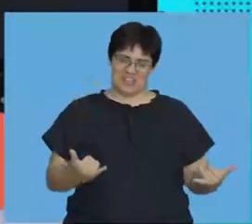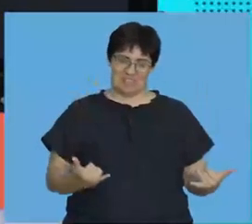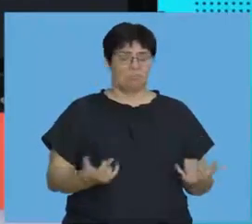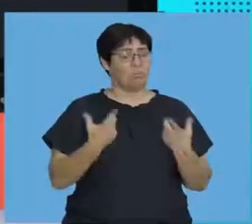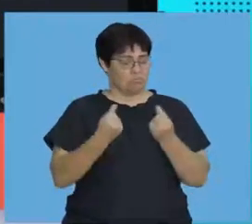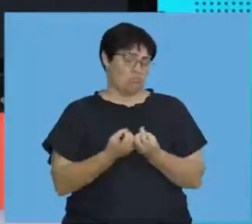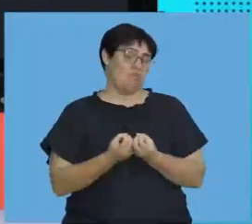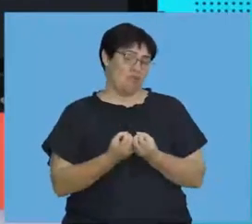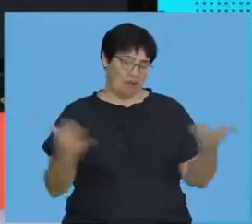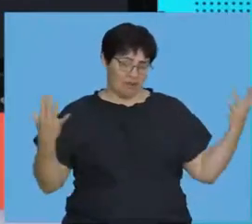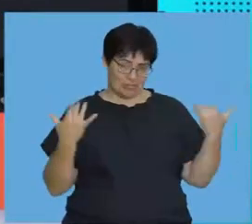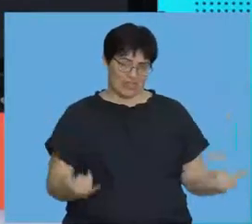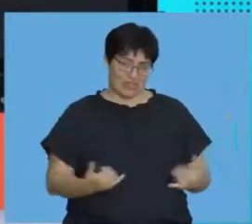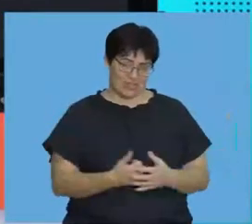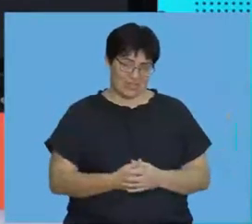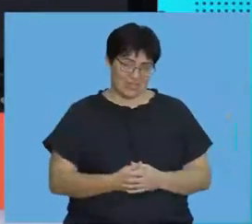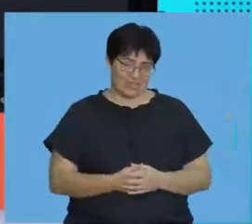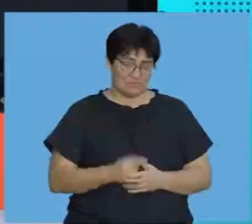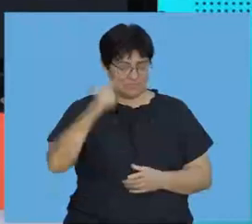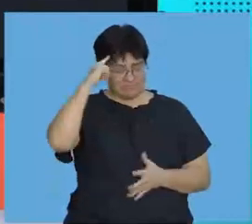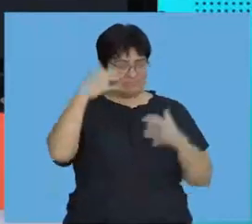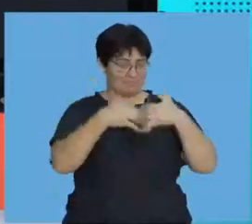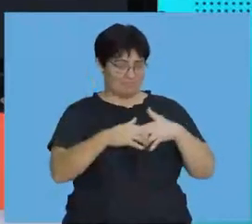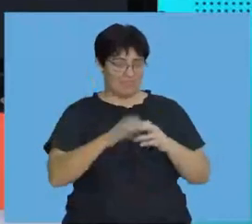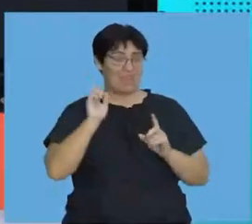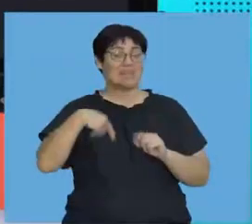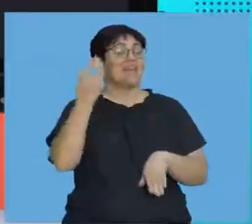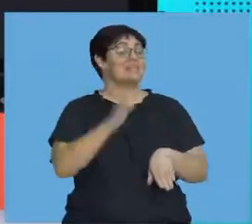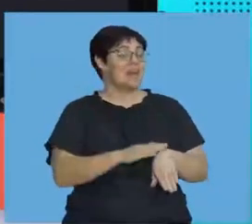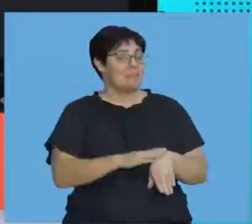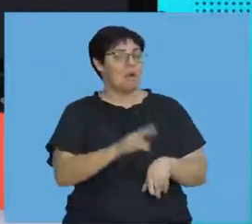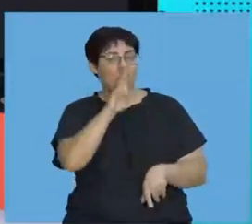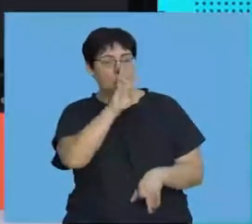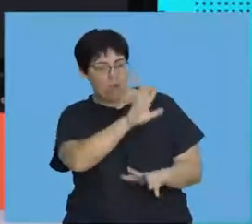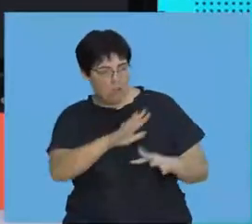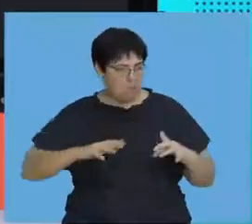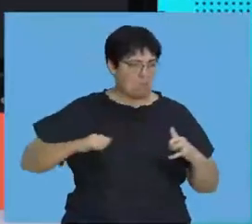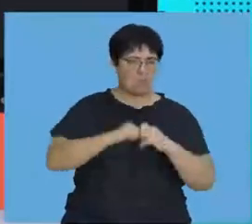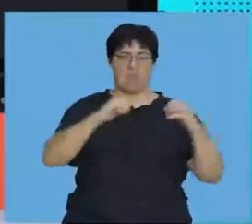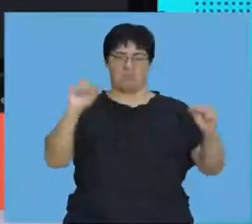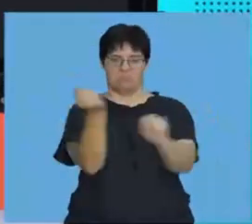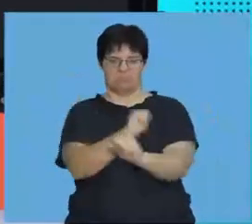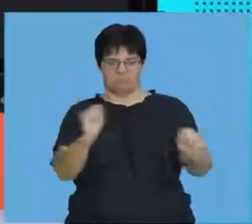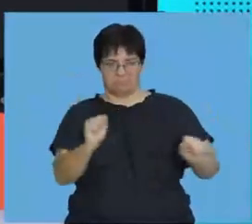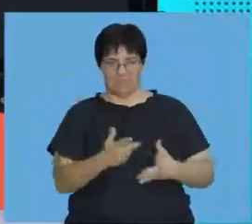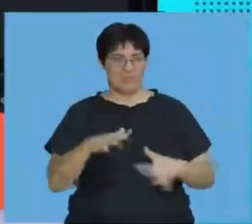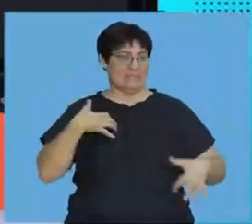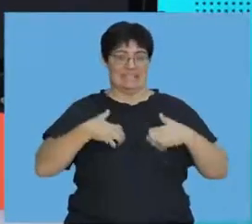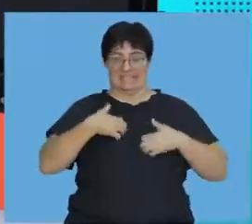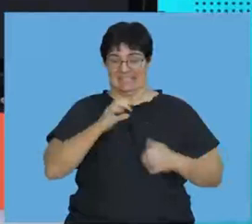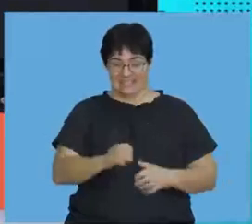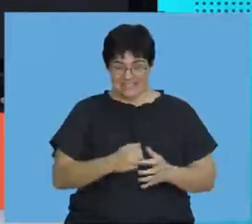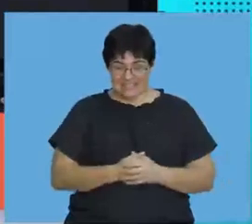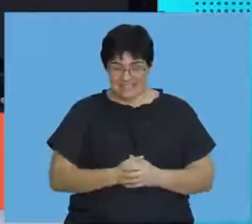that's the end for today. So we've done a lot, okay, which you need to keep in your mind. Next time, we're going to look at collisions and